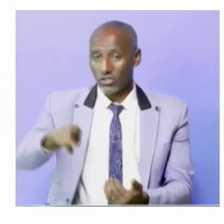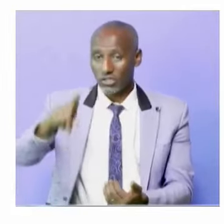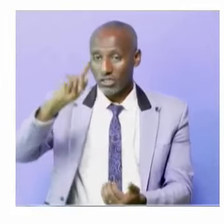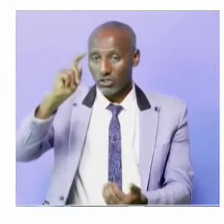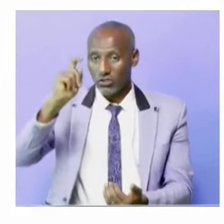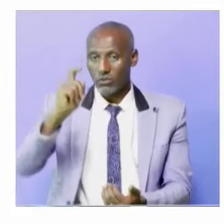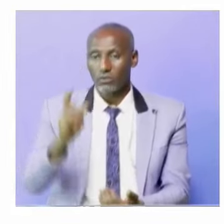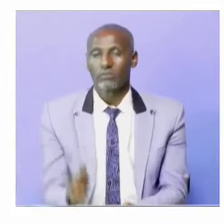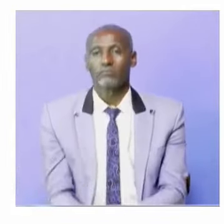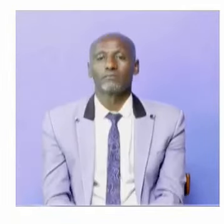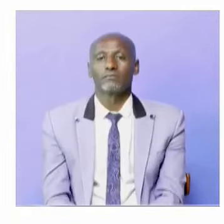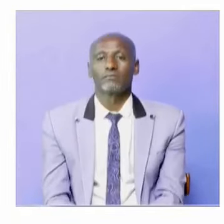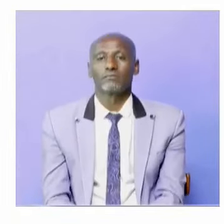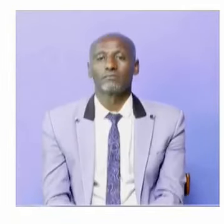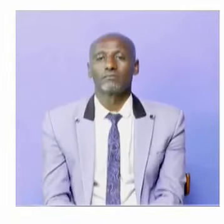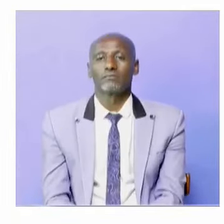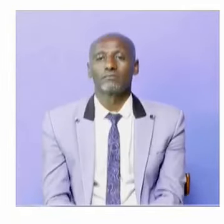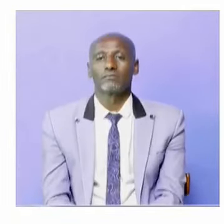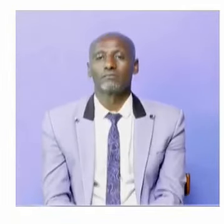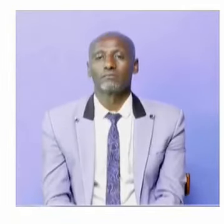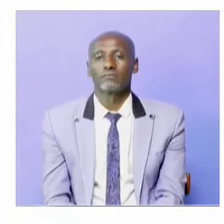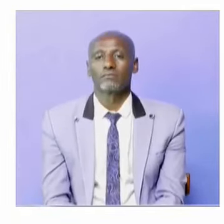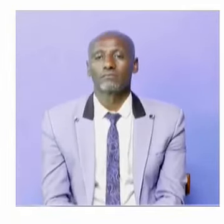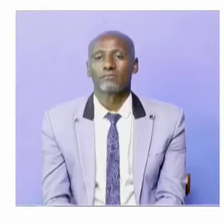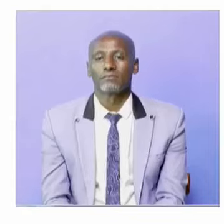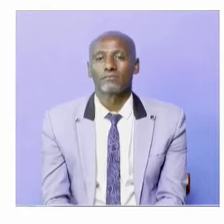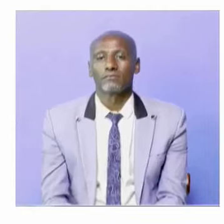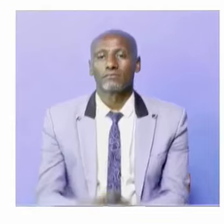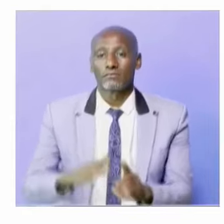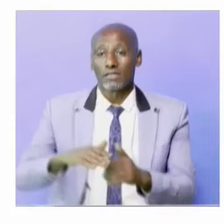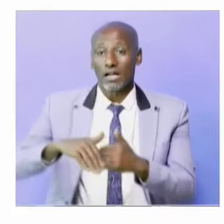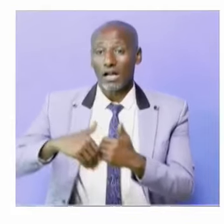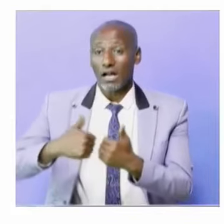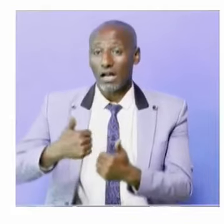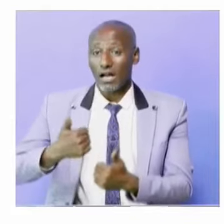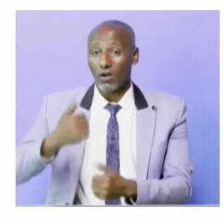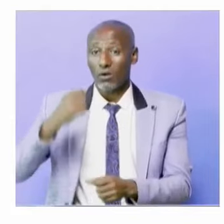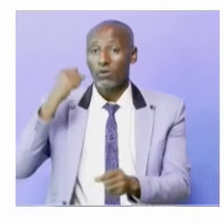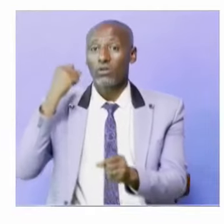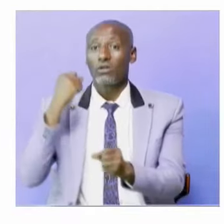How are you? And then we can say, how do you do?